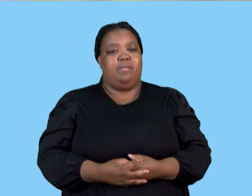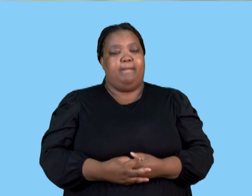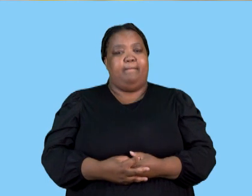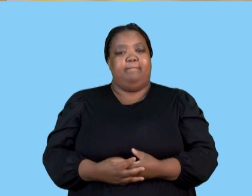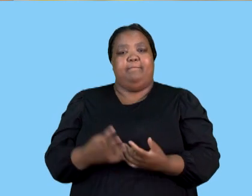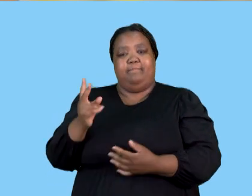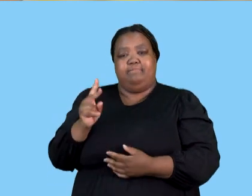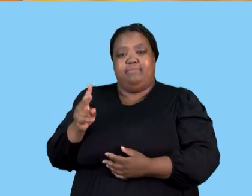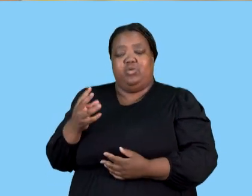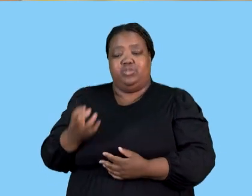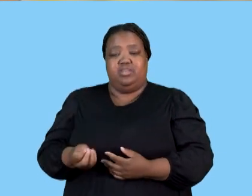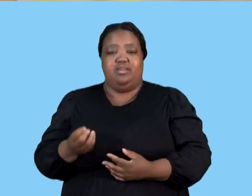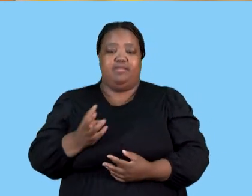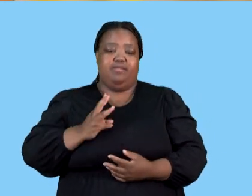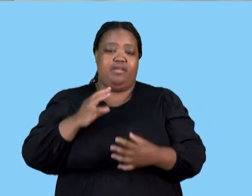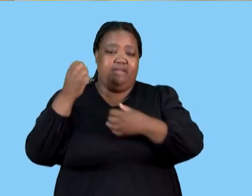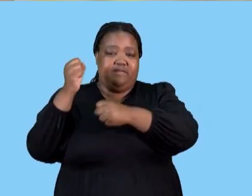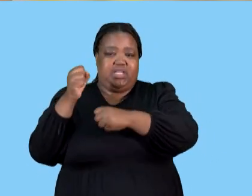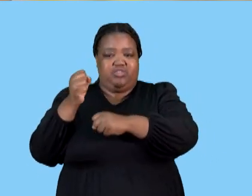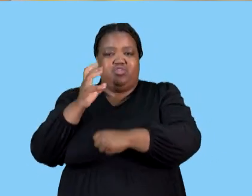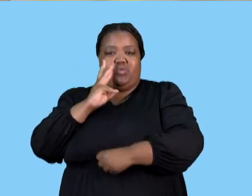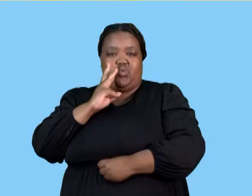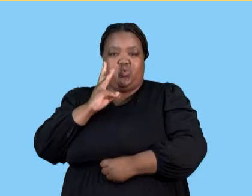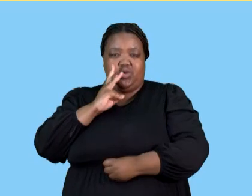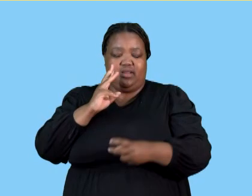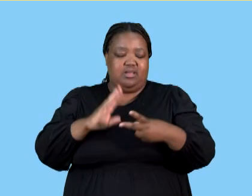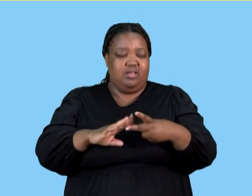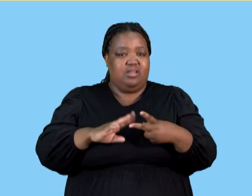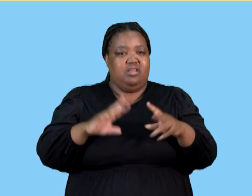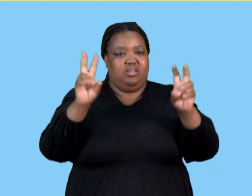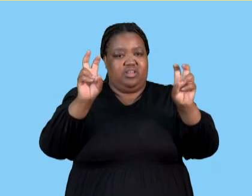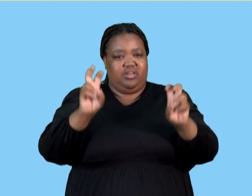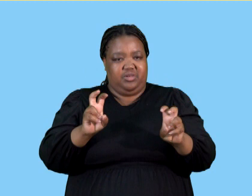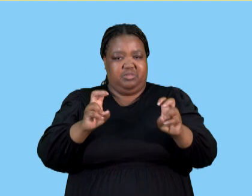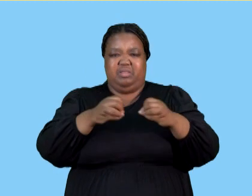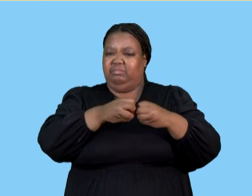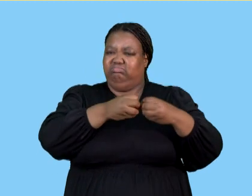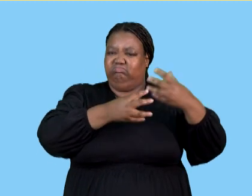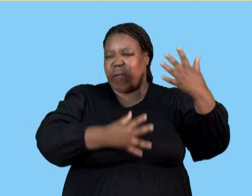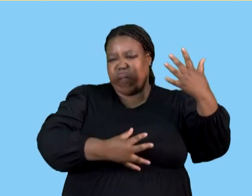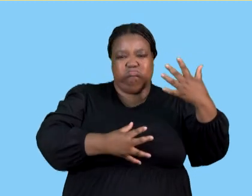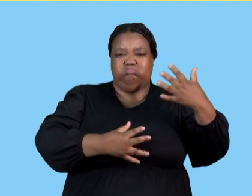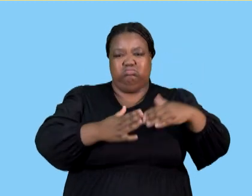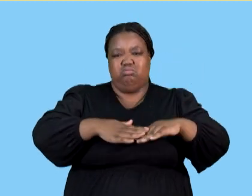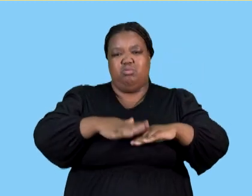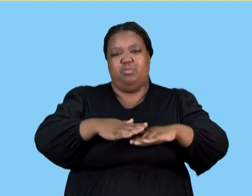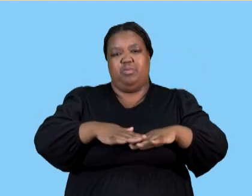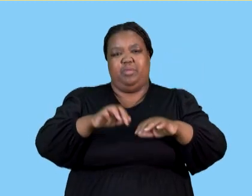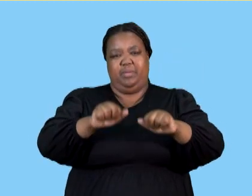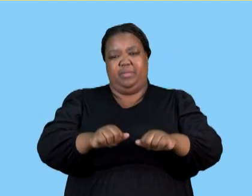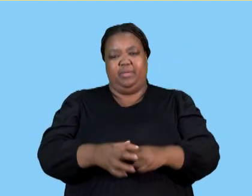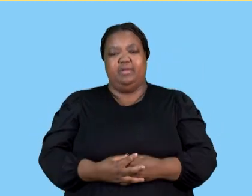overheads. And then we also have factory water and electricity and many others that I've not mentioned